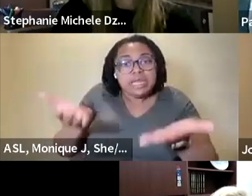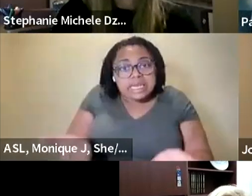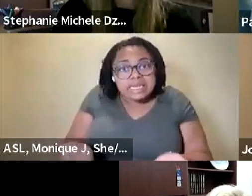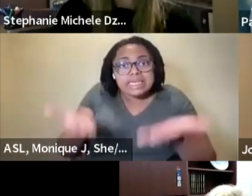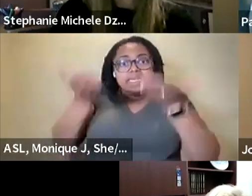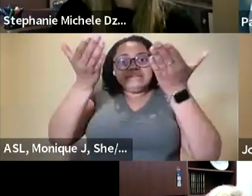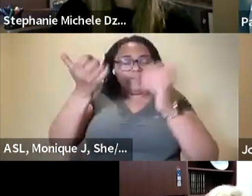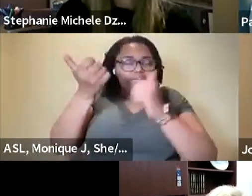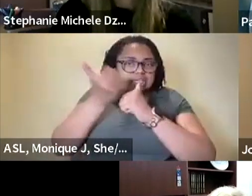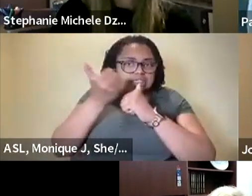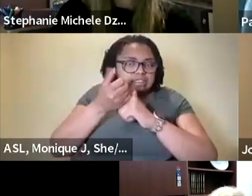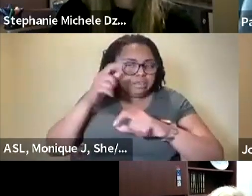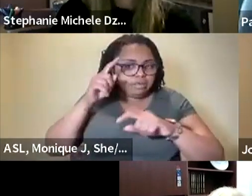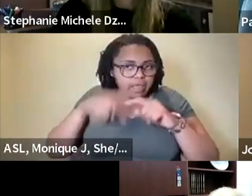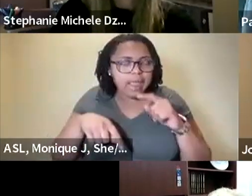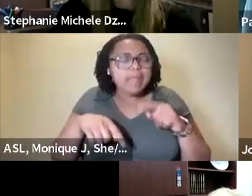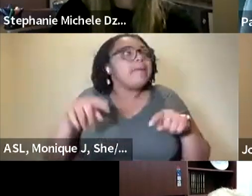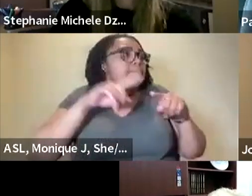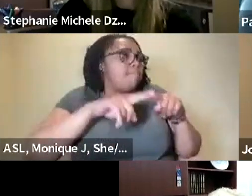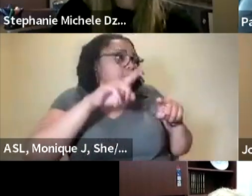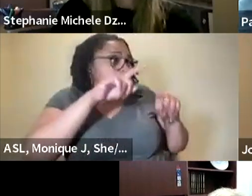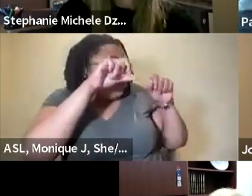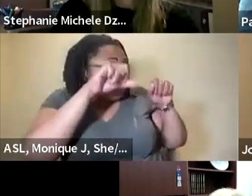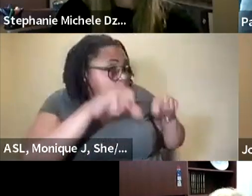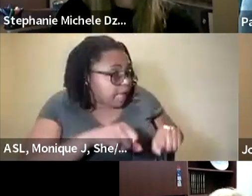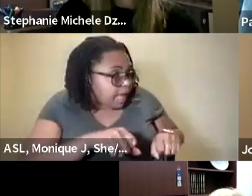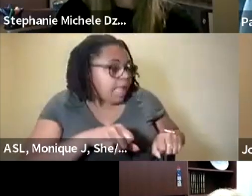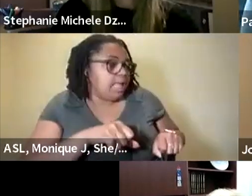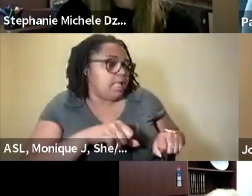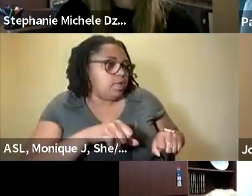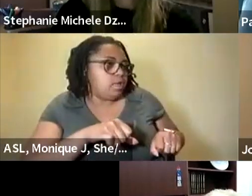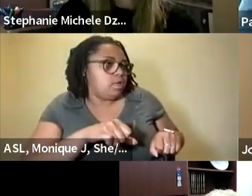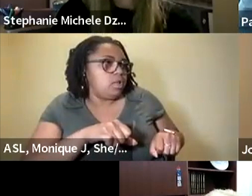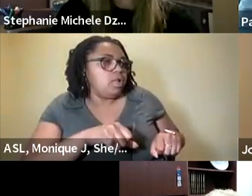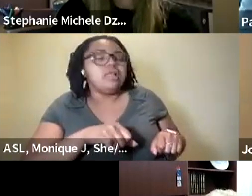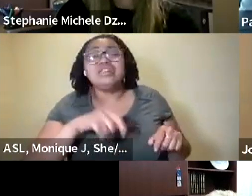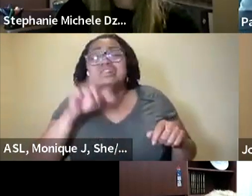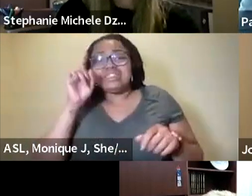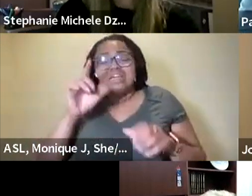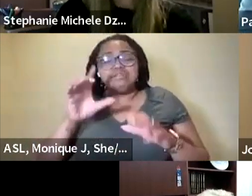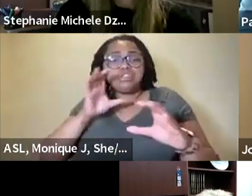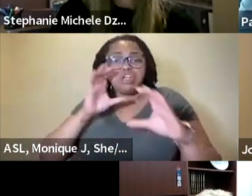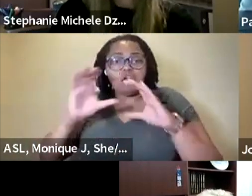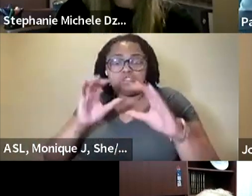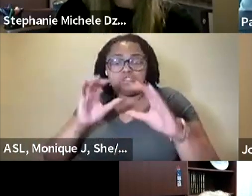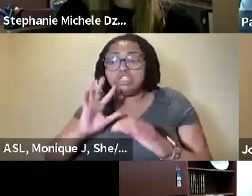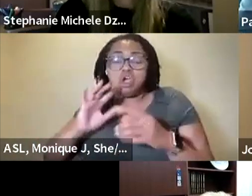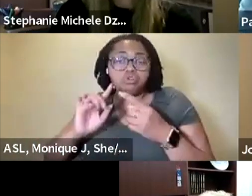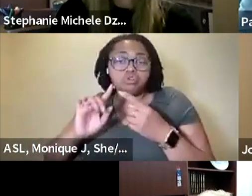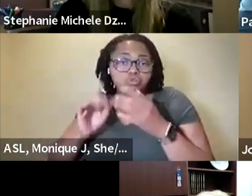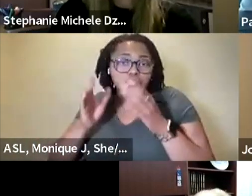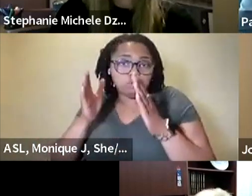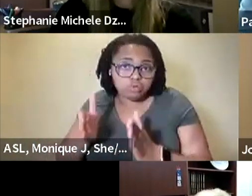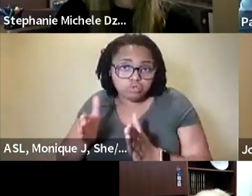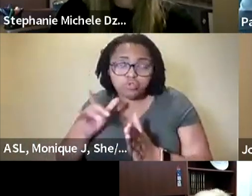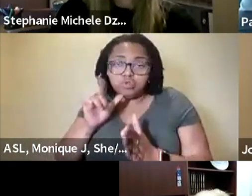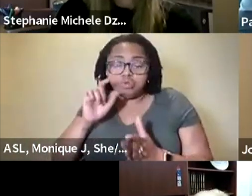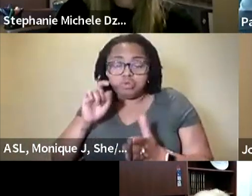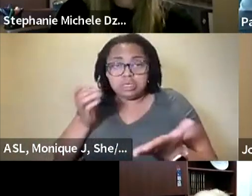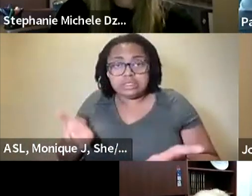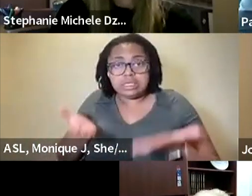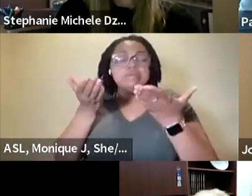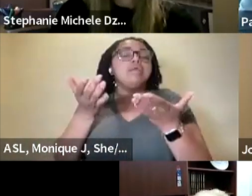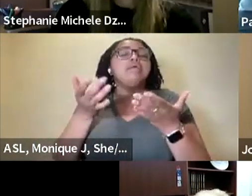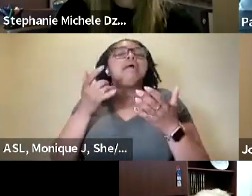of dialoguing with a person, okay? I just wanted, I guess, to because the anniversary of the